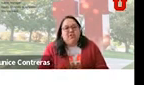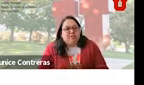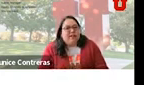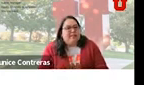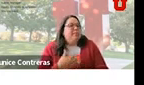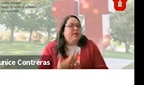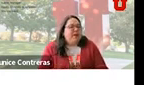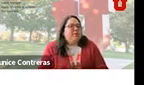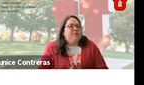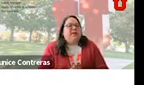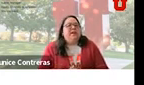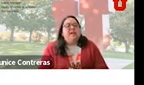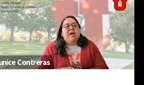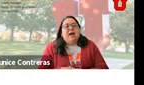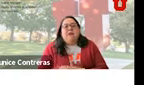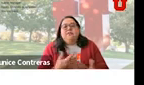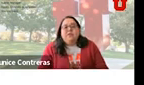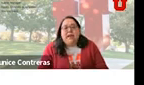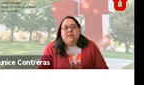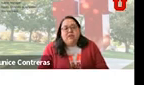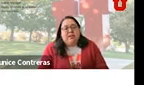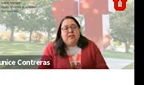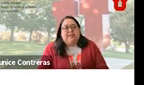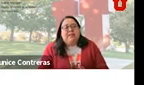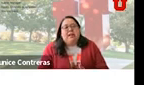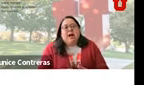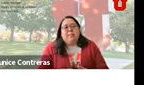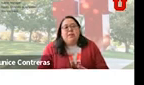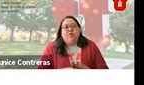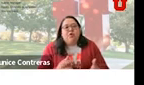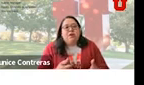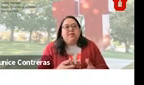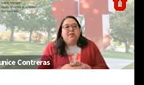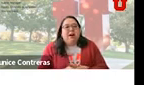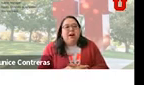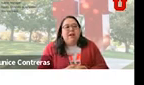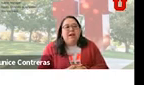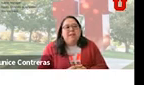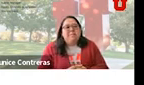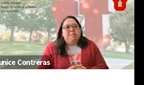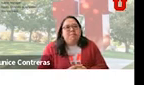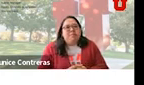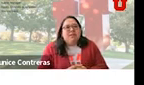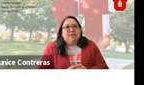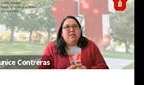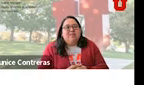not just asking but not providing. Ask for dietary needs. Of course, there are